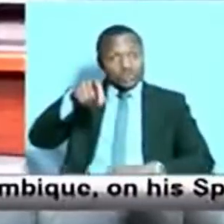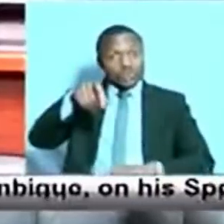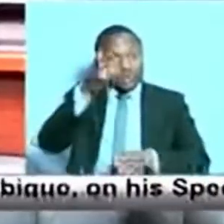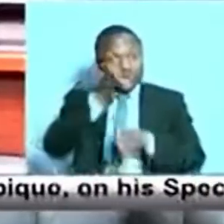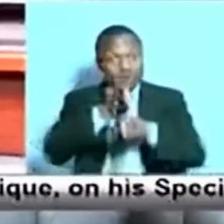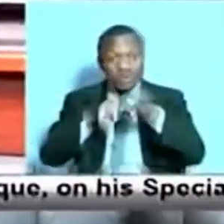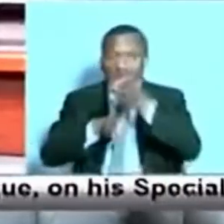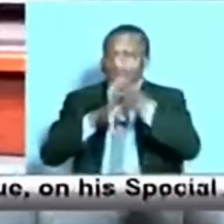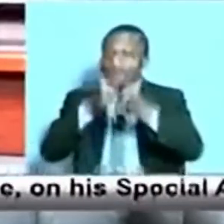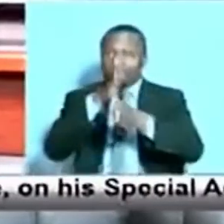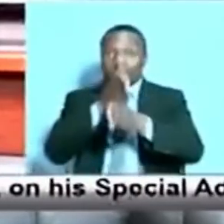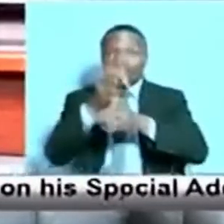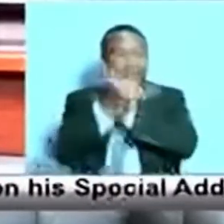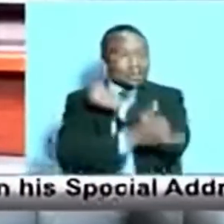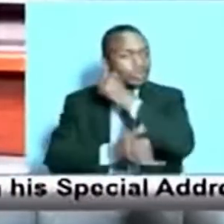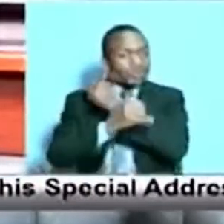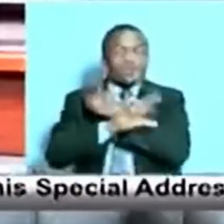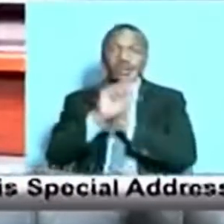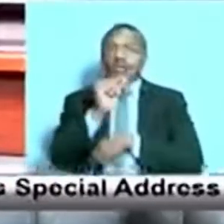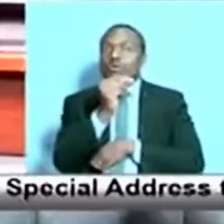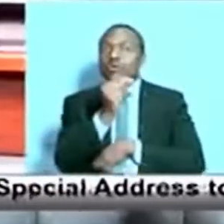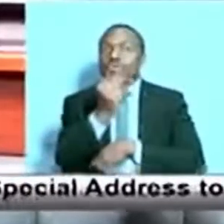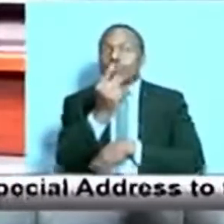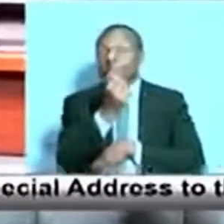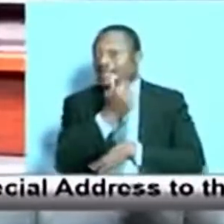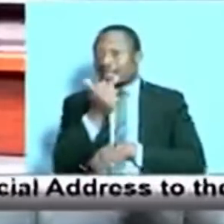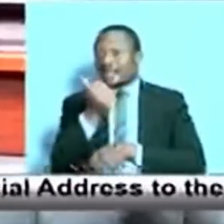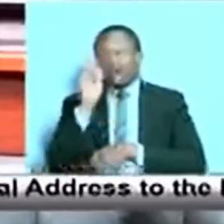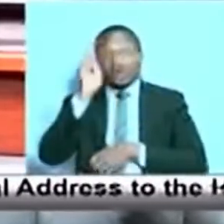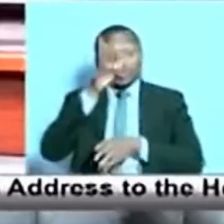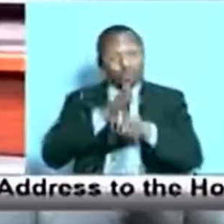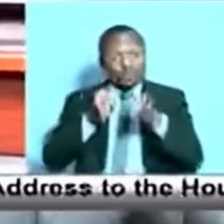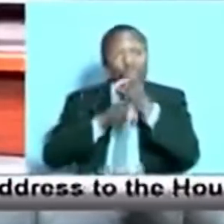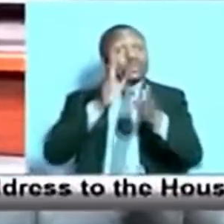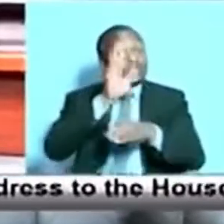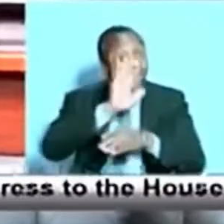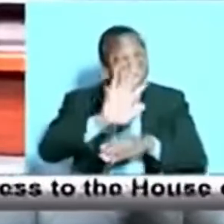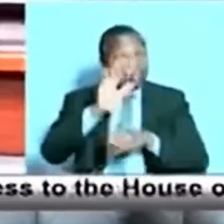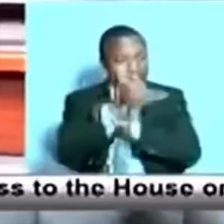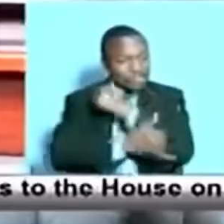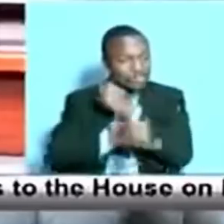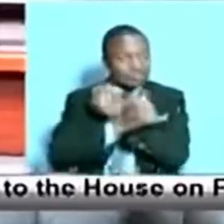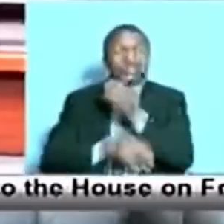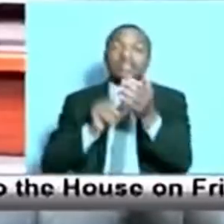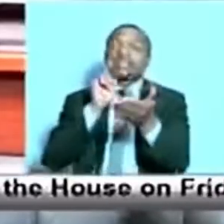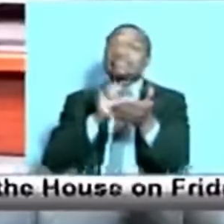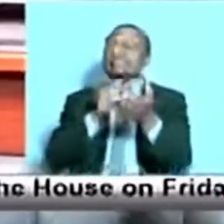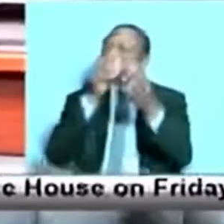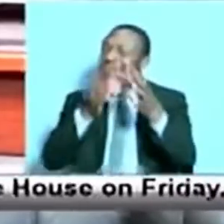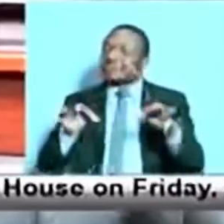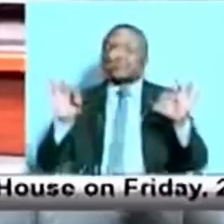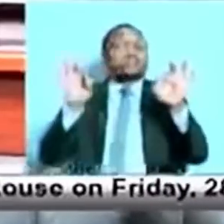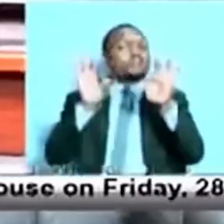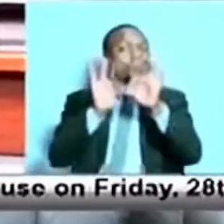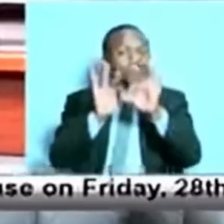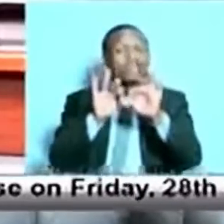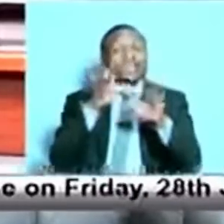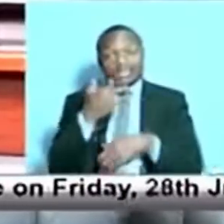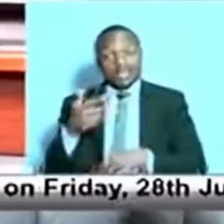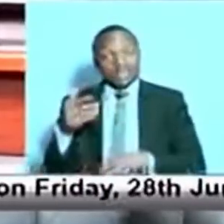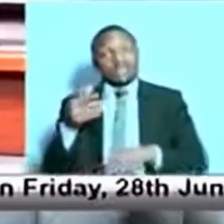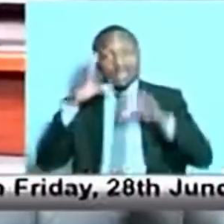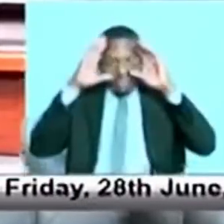country and nobody else is going to build your country. And for me, that was one of the most important aspects which he